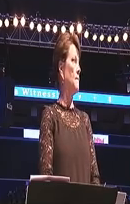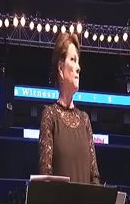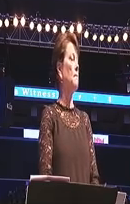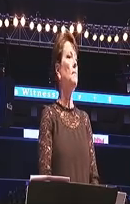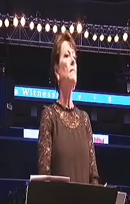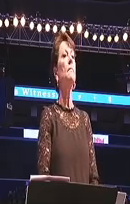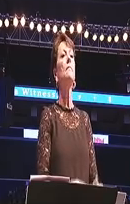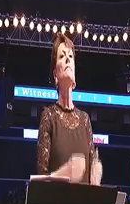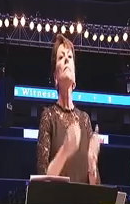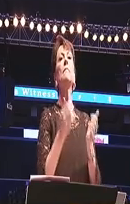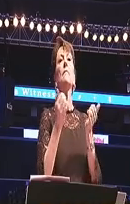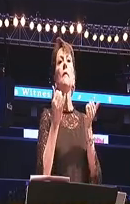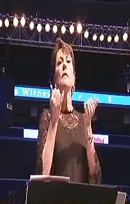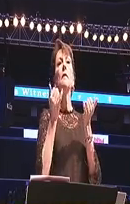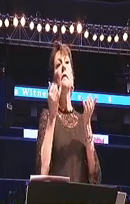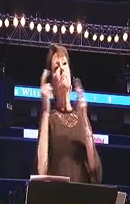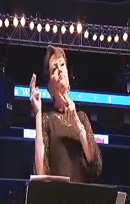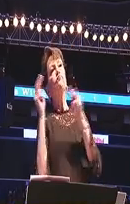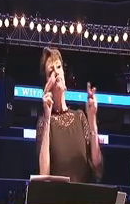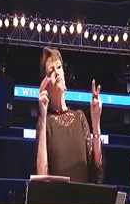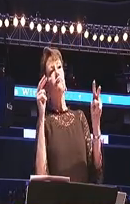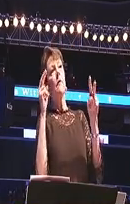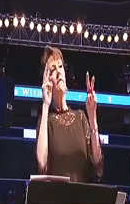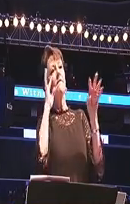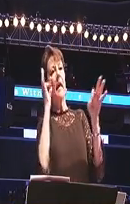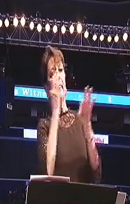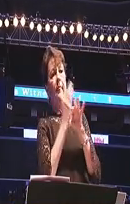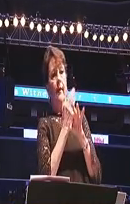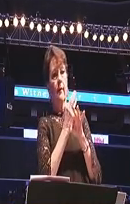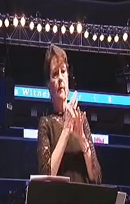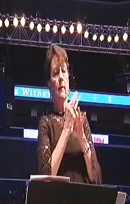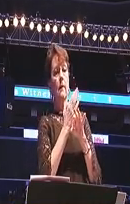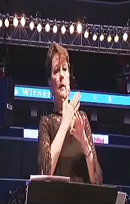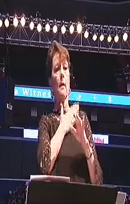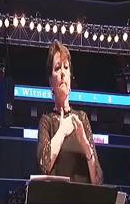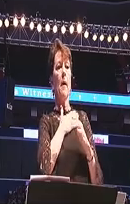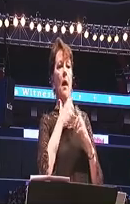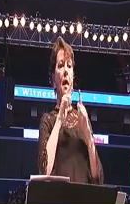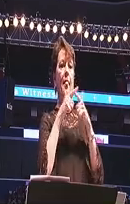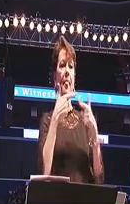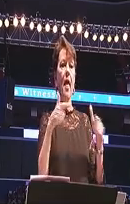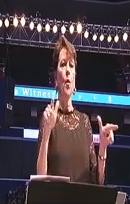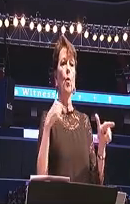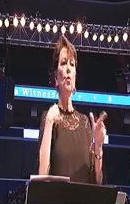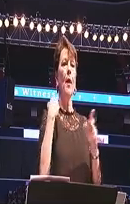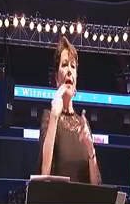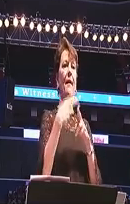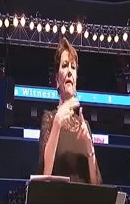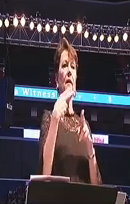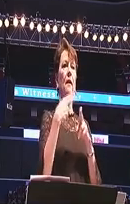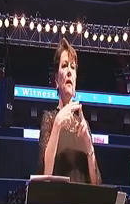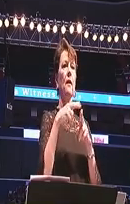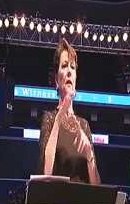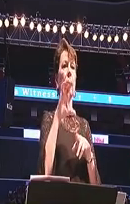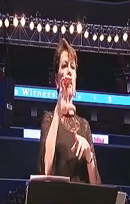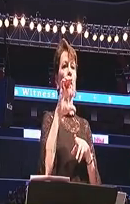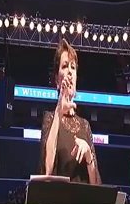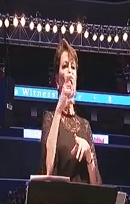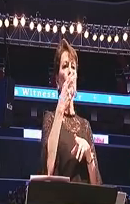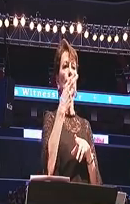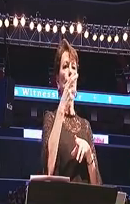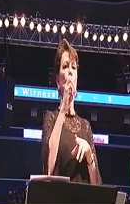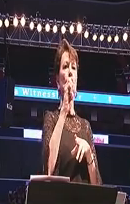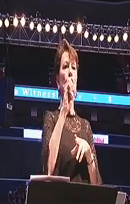Now, from the point of faith, in my language, we have a name that goes Chinwendu.